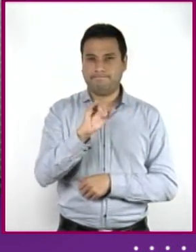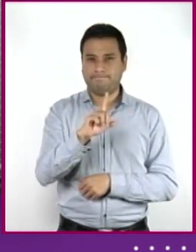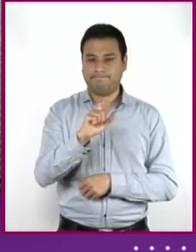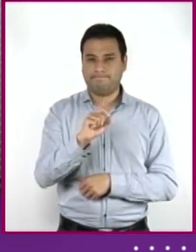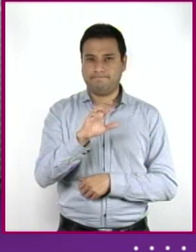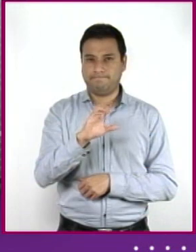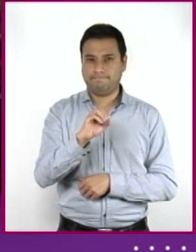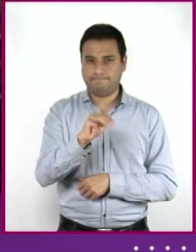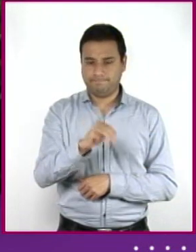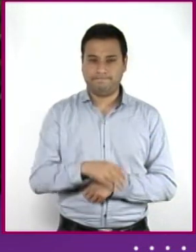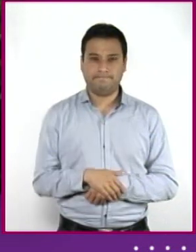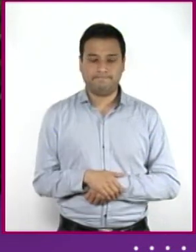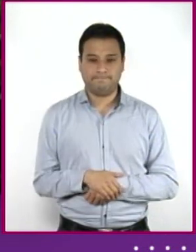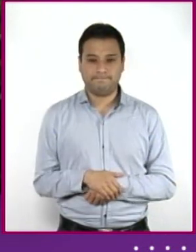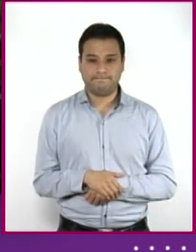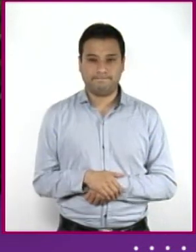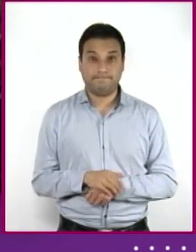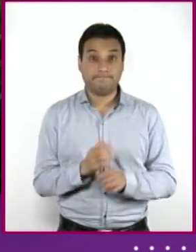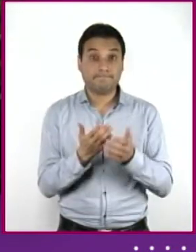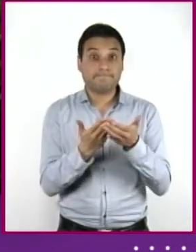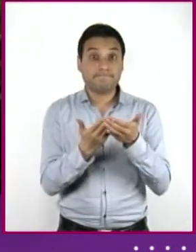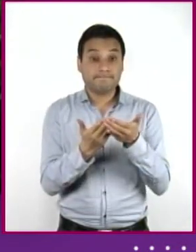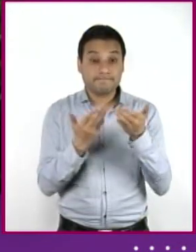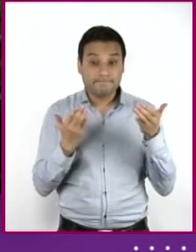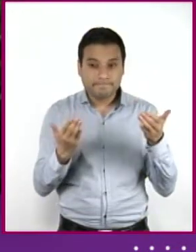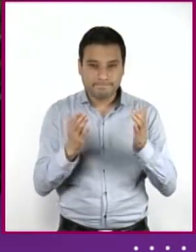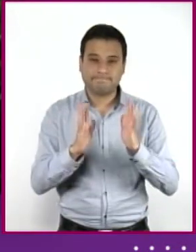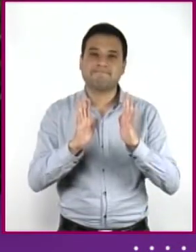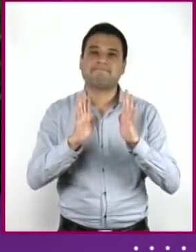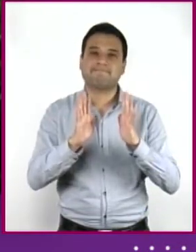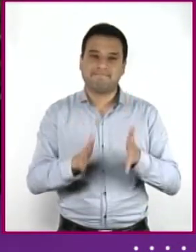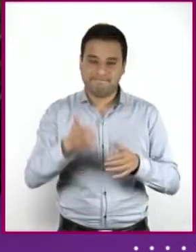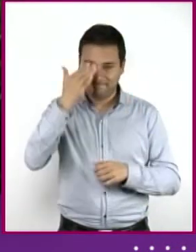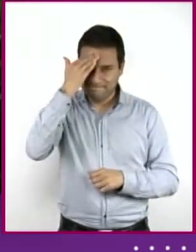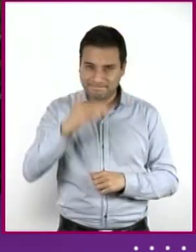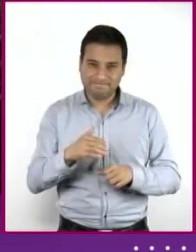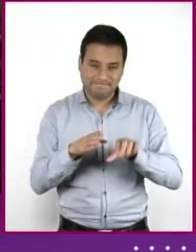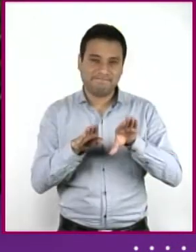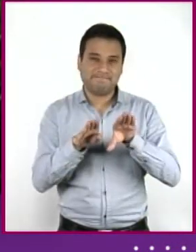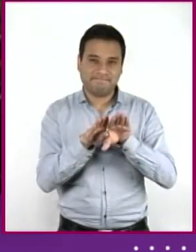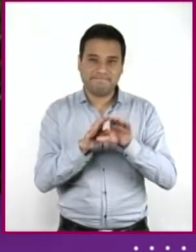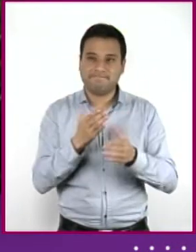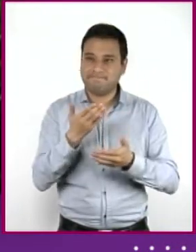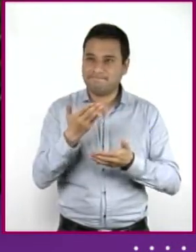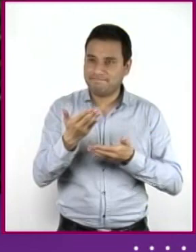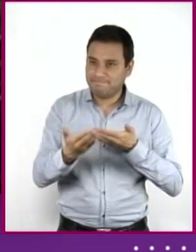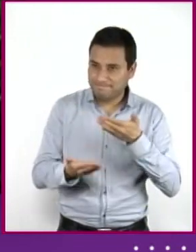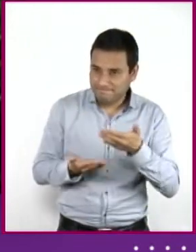radiorebelde@hotmail.com. Ahora ya saben cómo ofrecer un servicio y